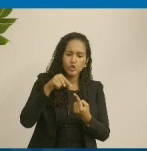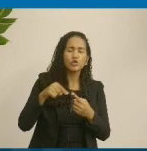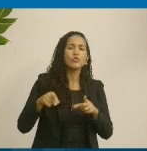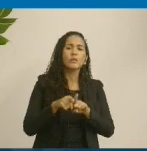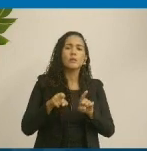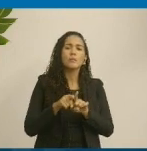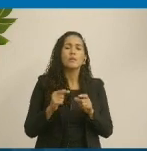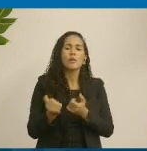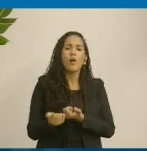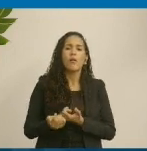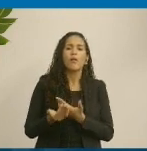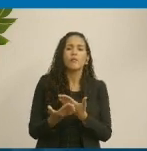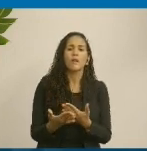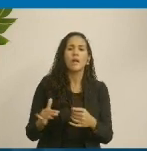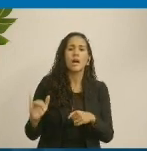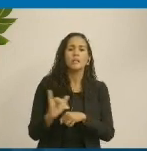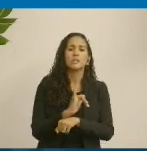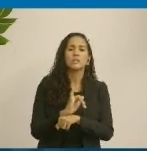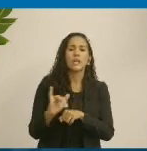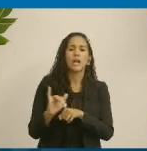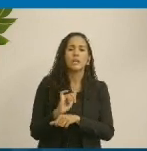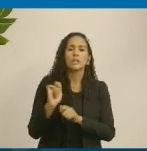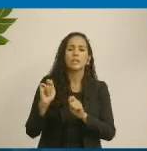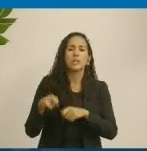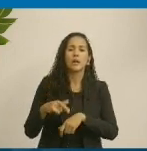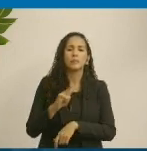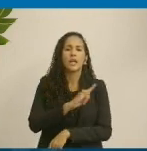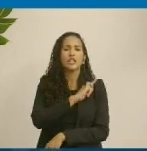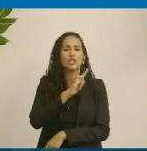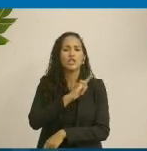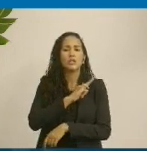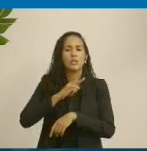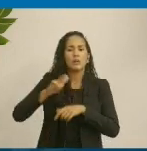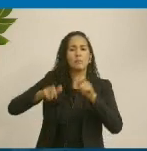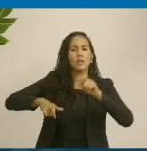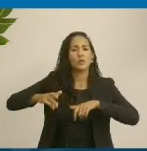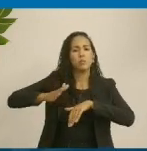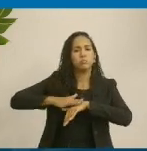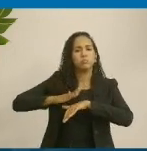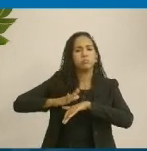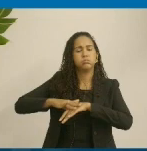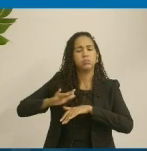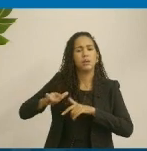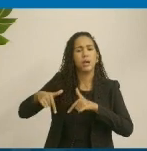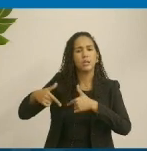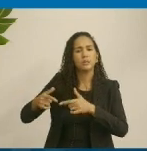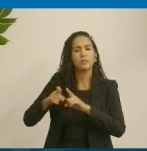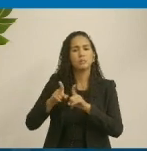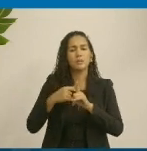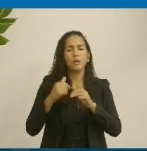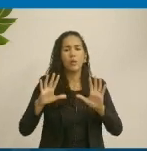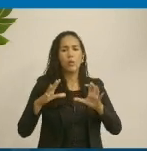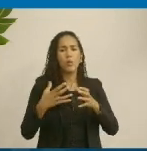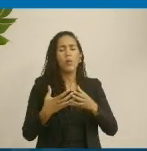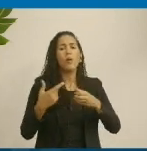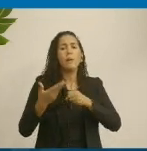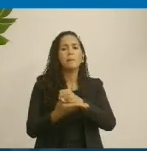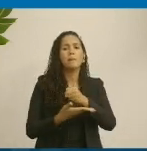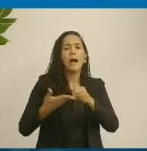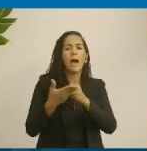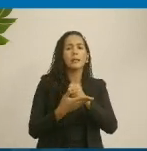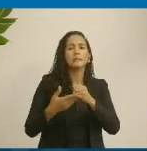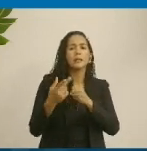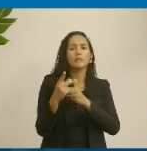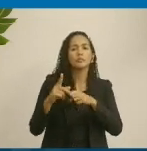the individual, right, or by the community as per their needs based on their settings and